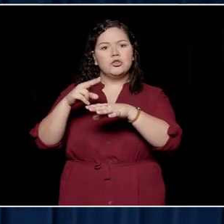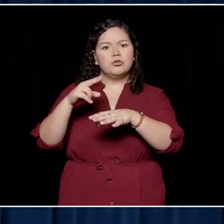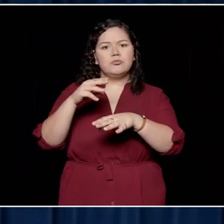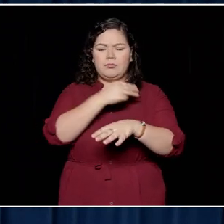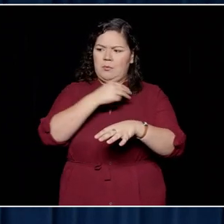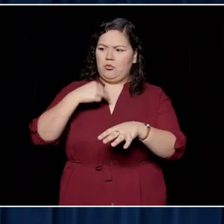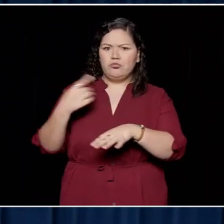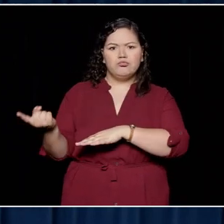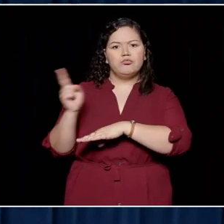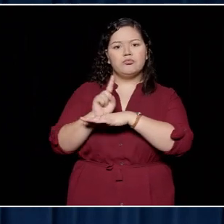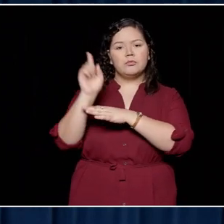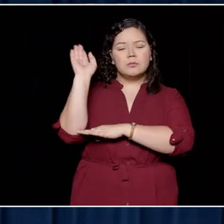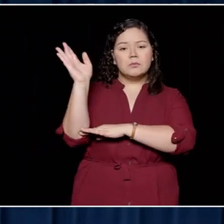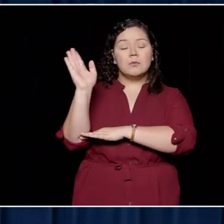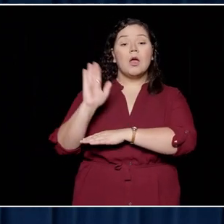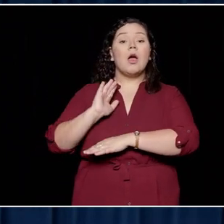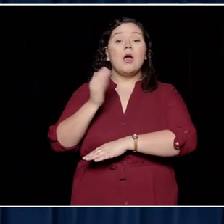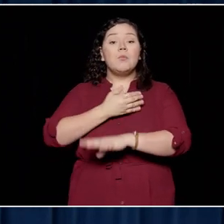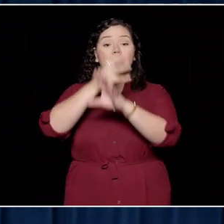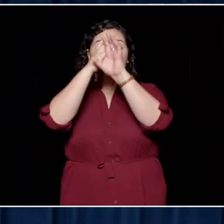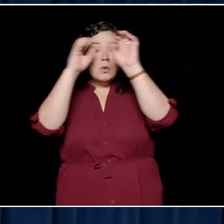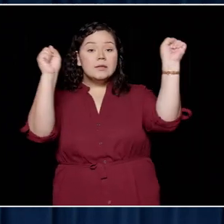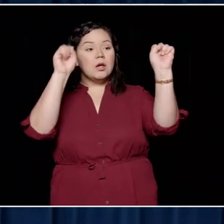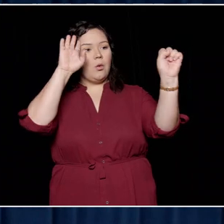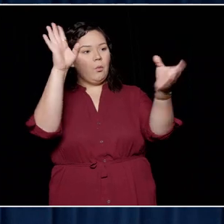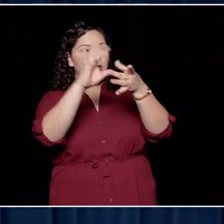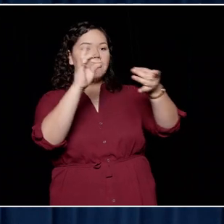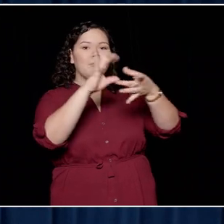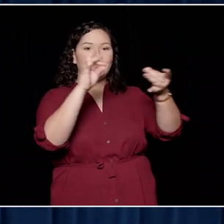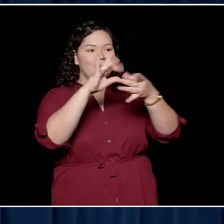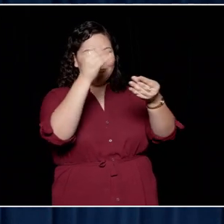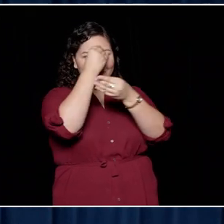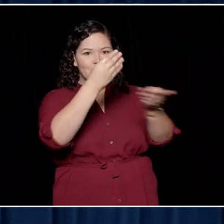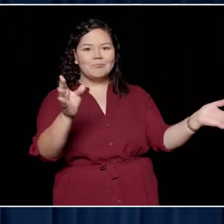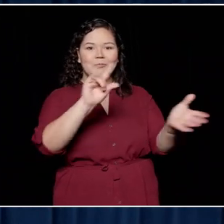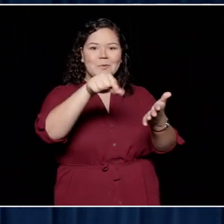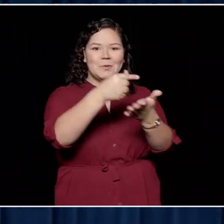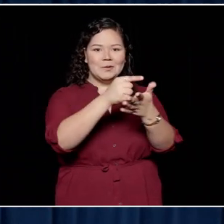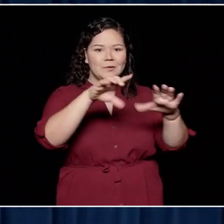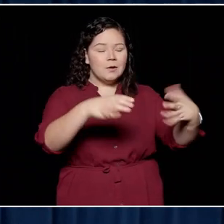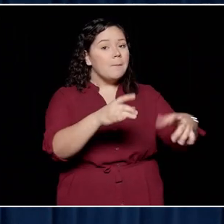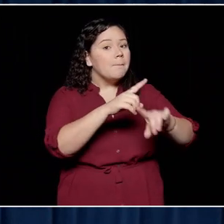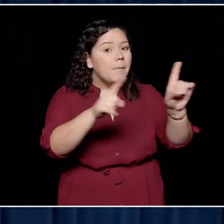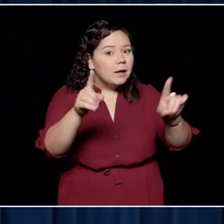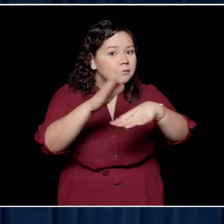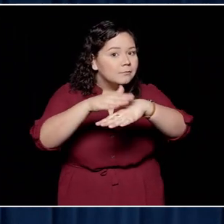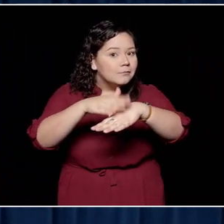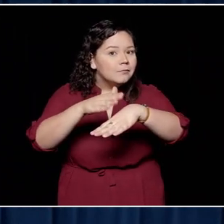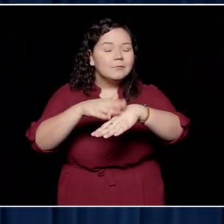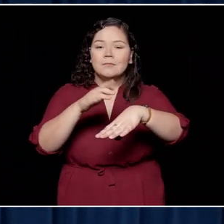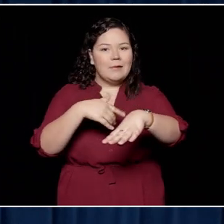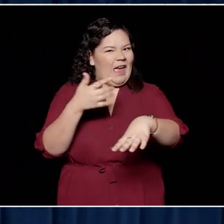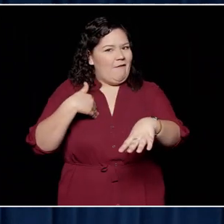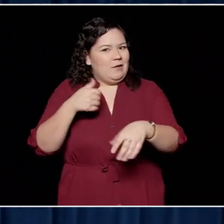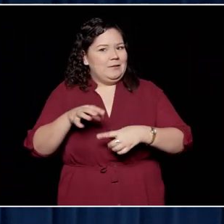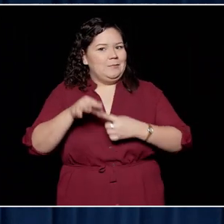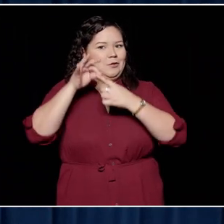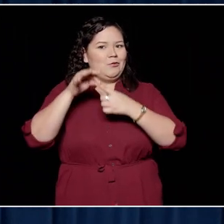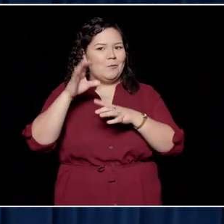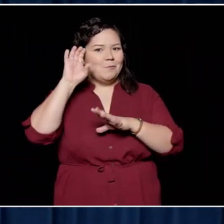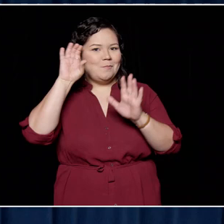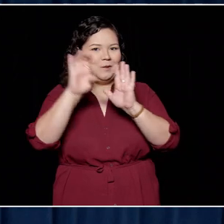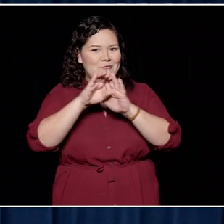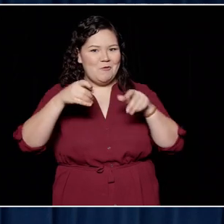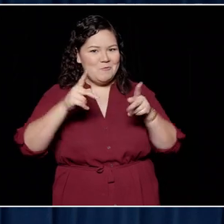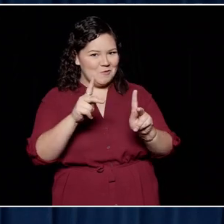representatives. Our president will address the graduating class, and pay attention, you won't want to miss the photo op he